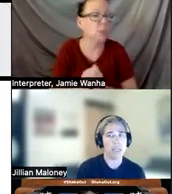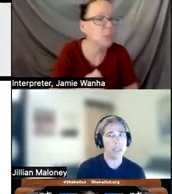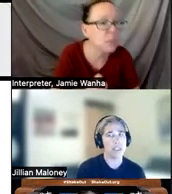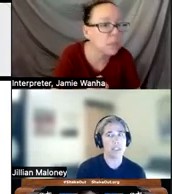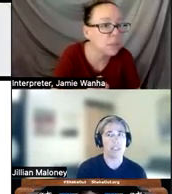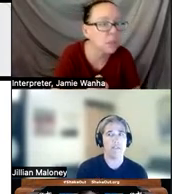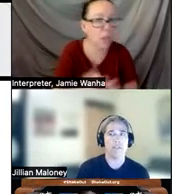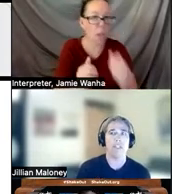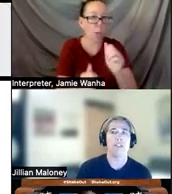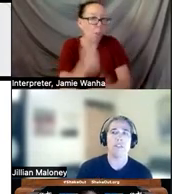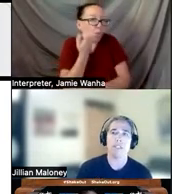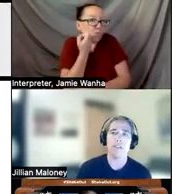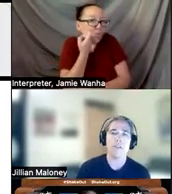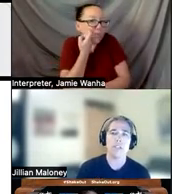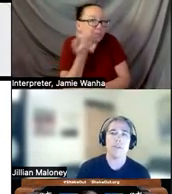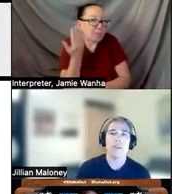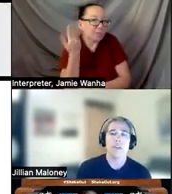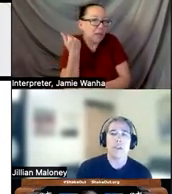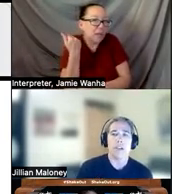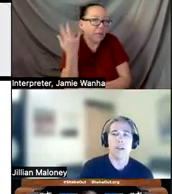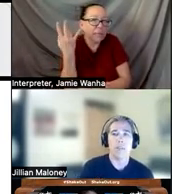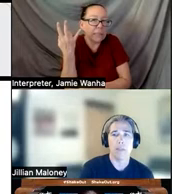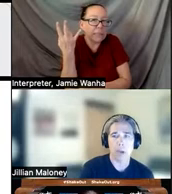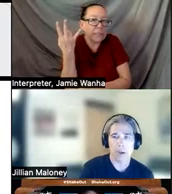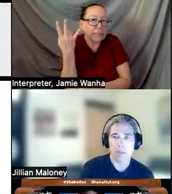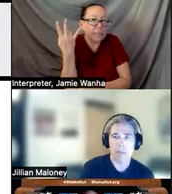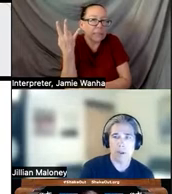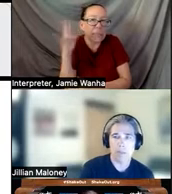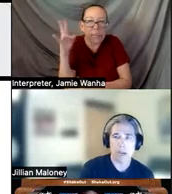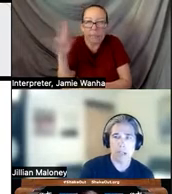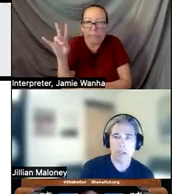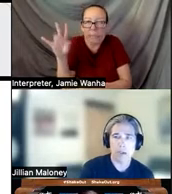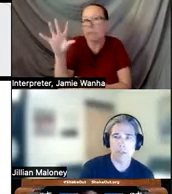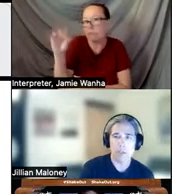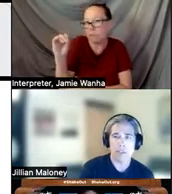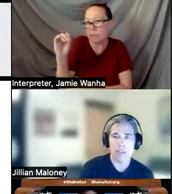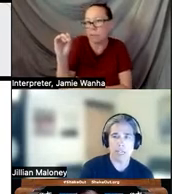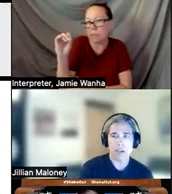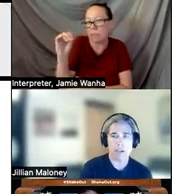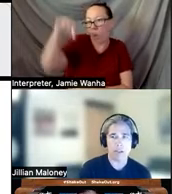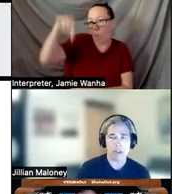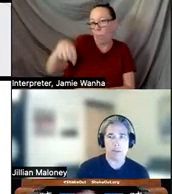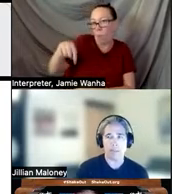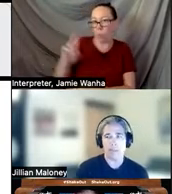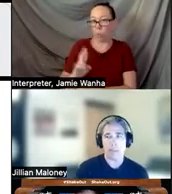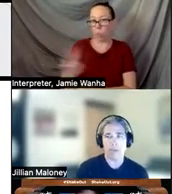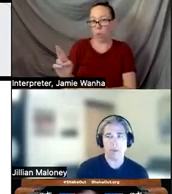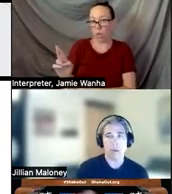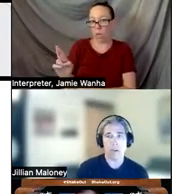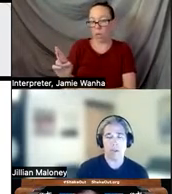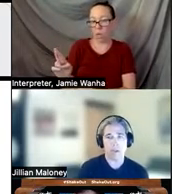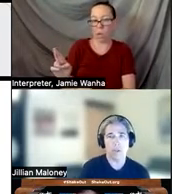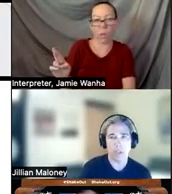between AD 1650 and 1750. On the bottom, on the right here, this is data